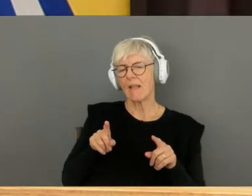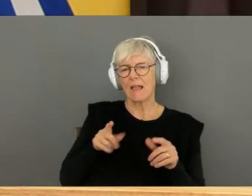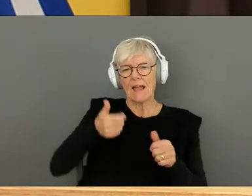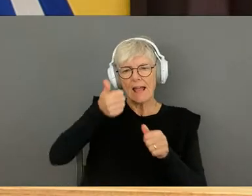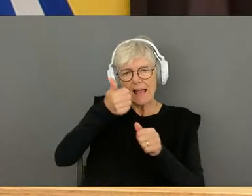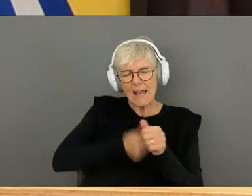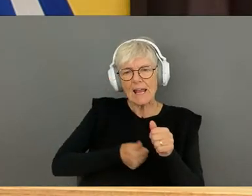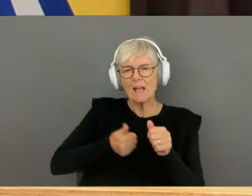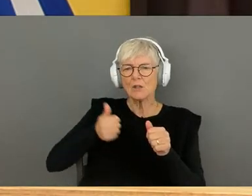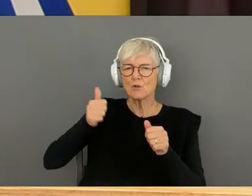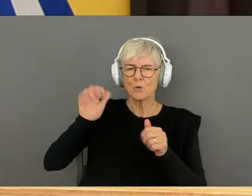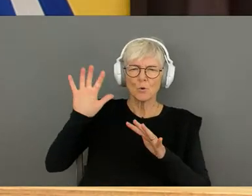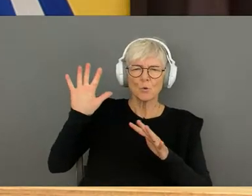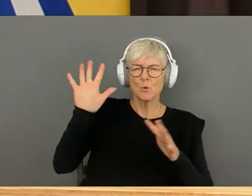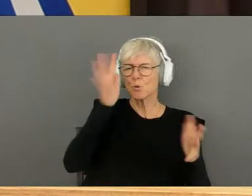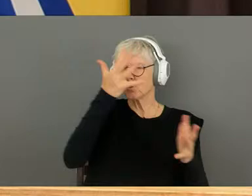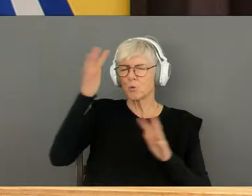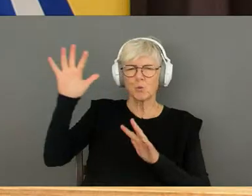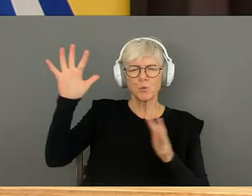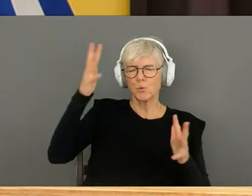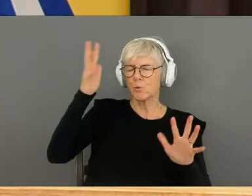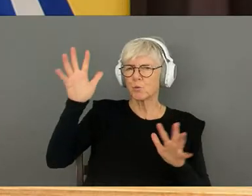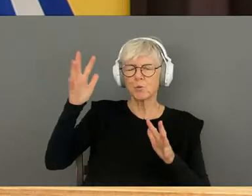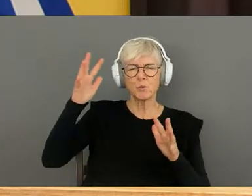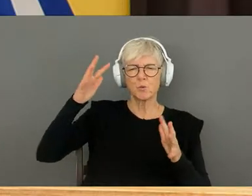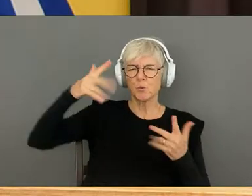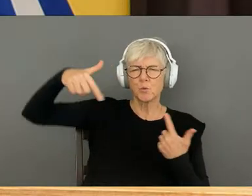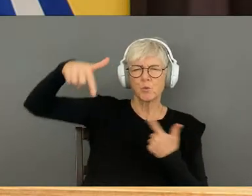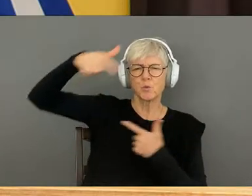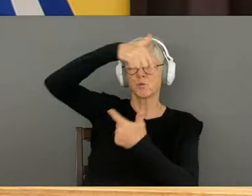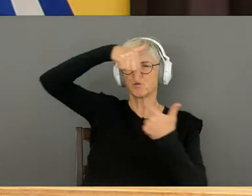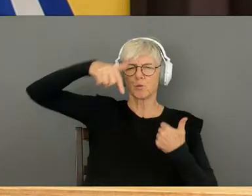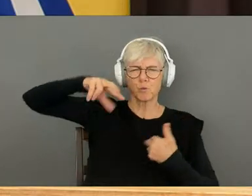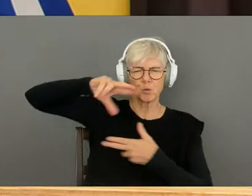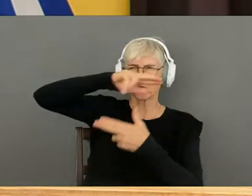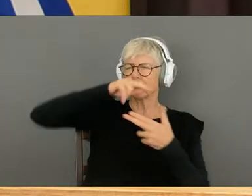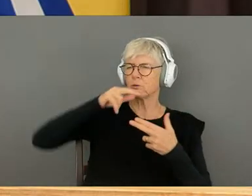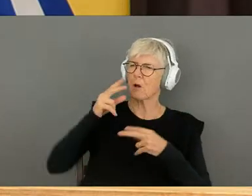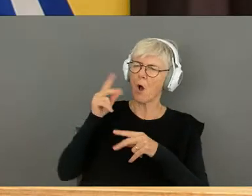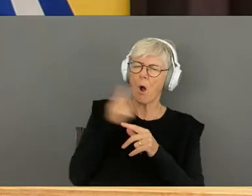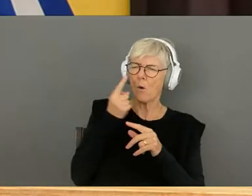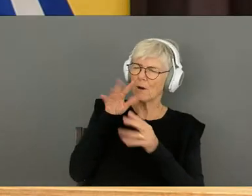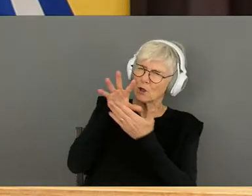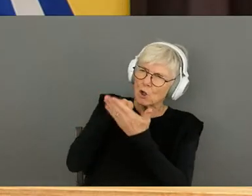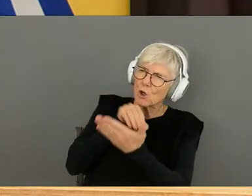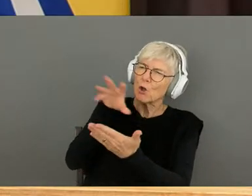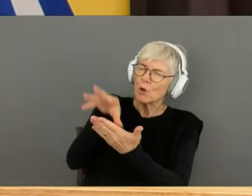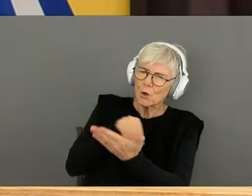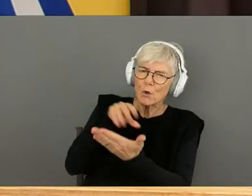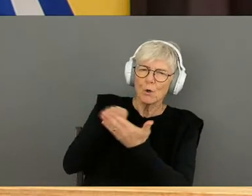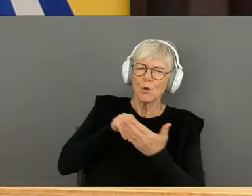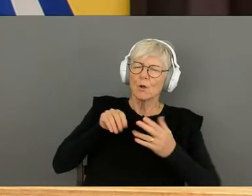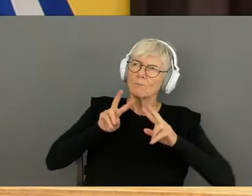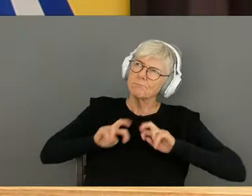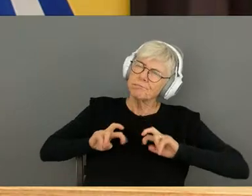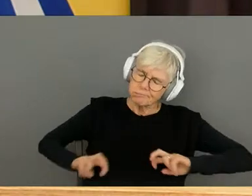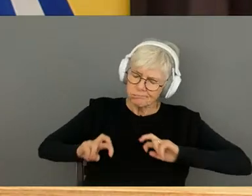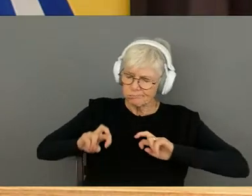look at lessons learned with regards to, are there things that we can do to improve? Are there tools out